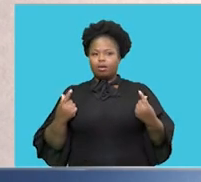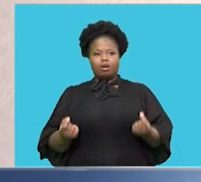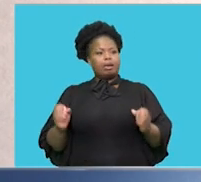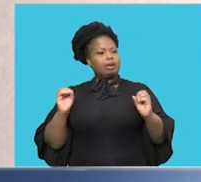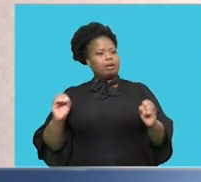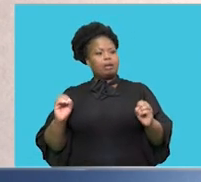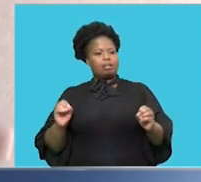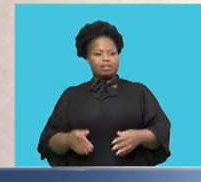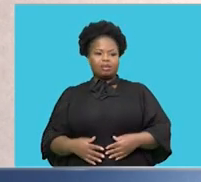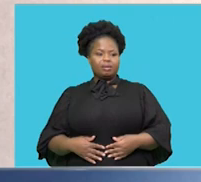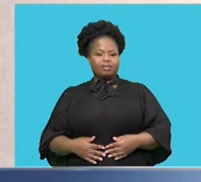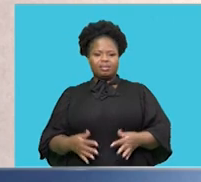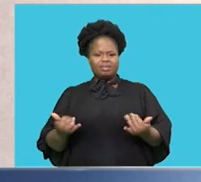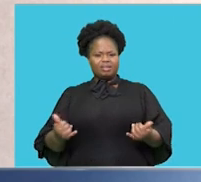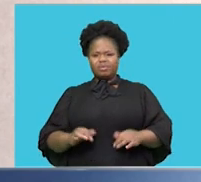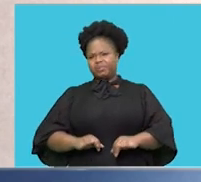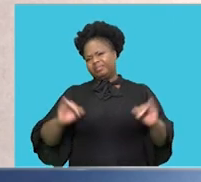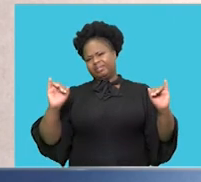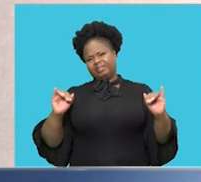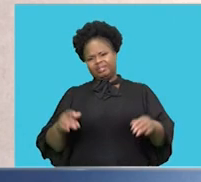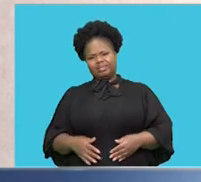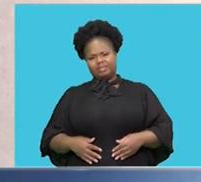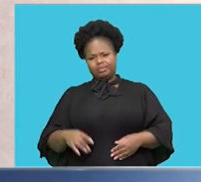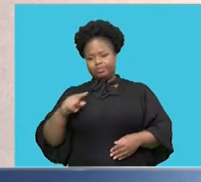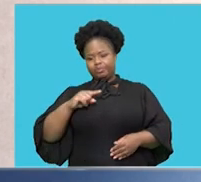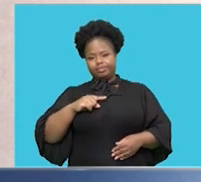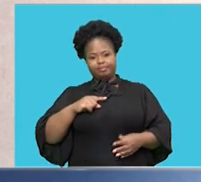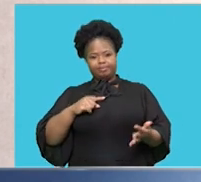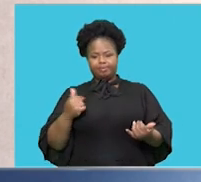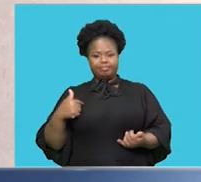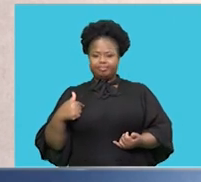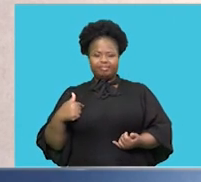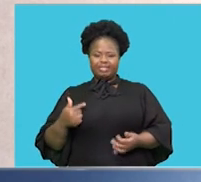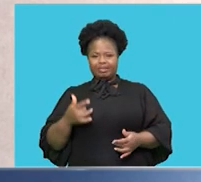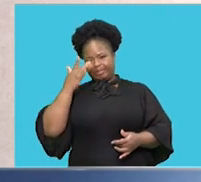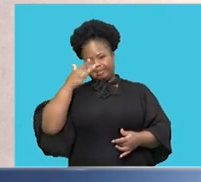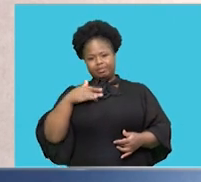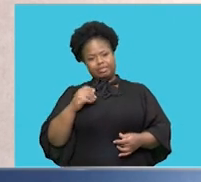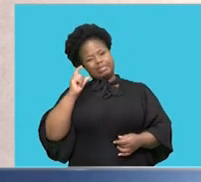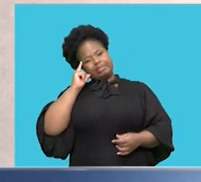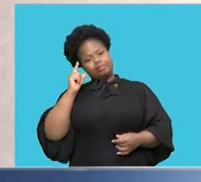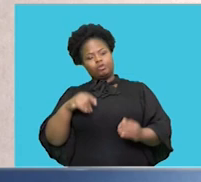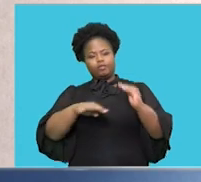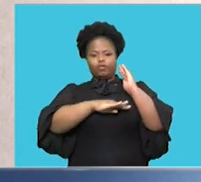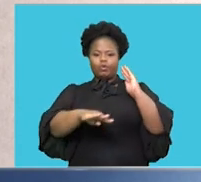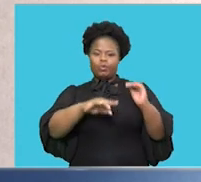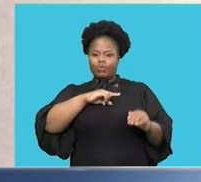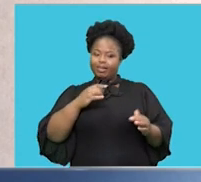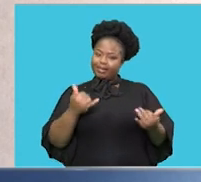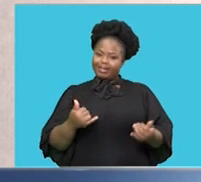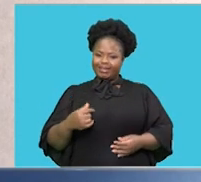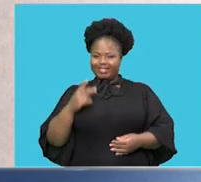And the worst part, I wouldn't go to them. I'm going to feel right when Lala pants. But now, because